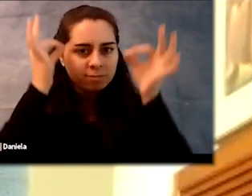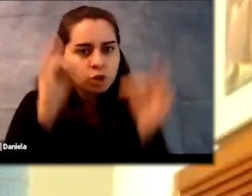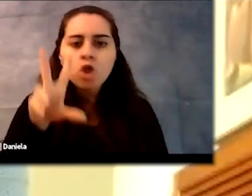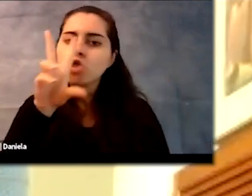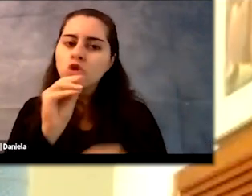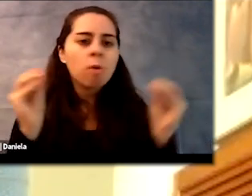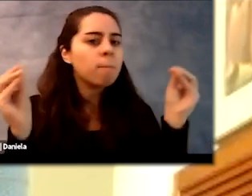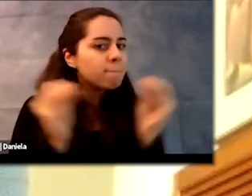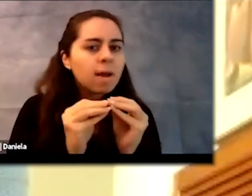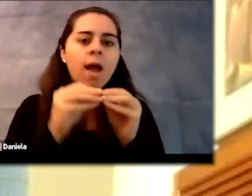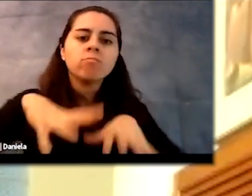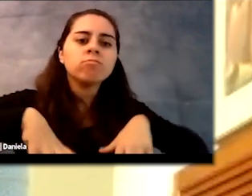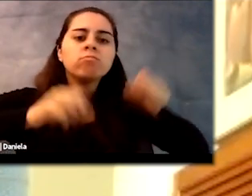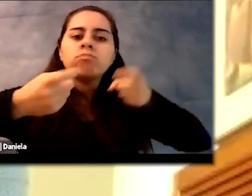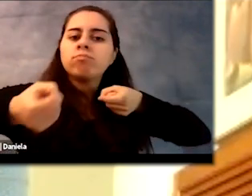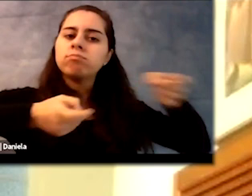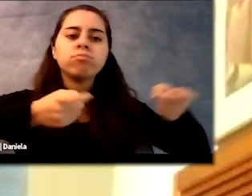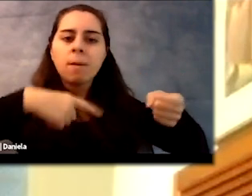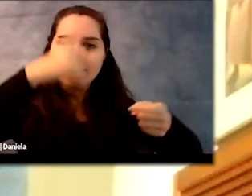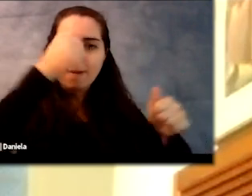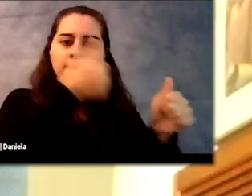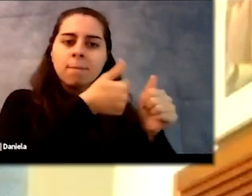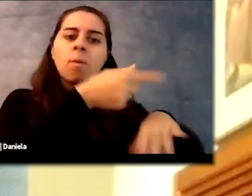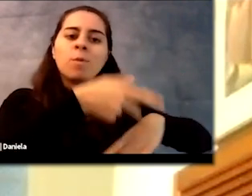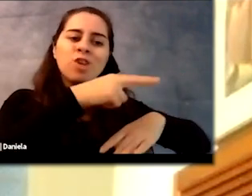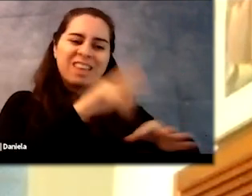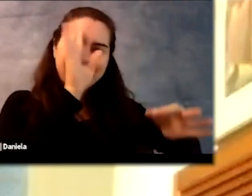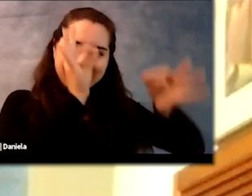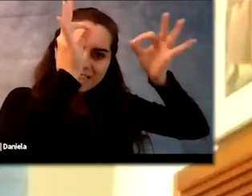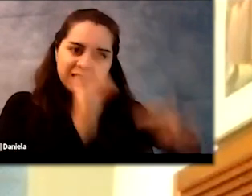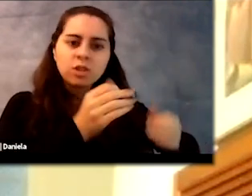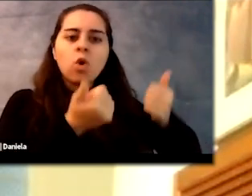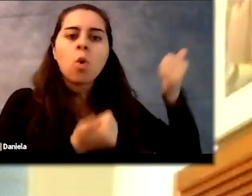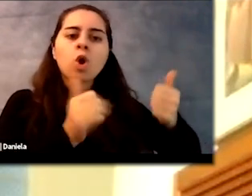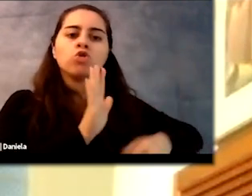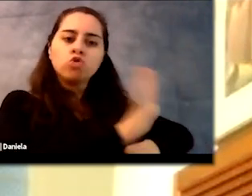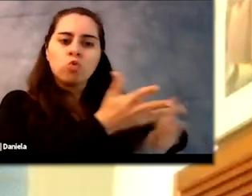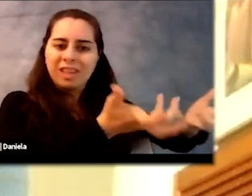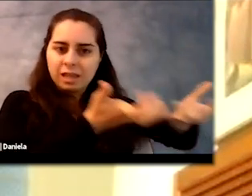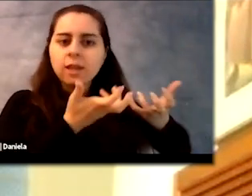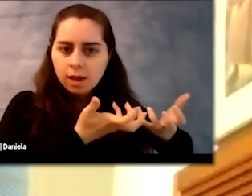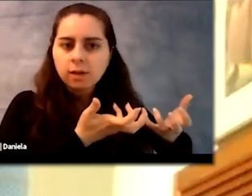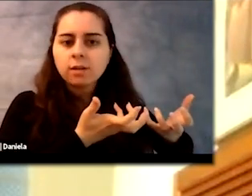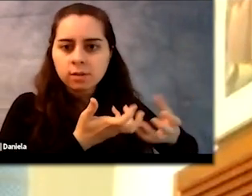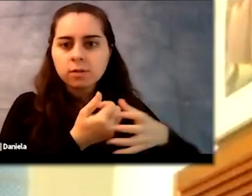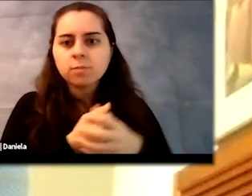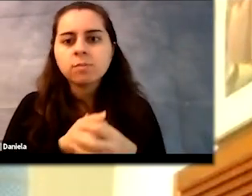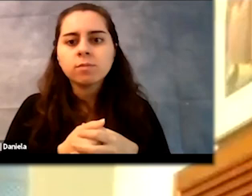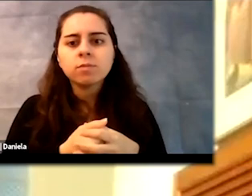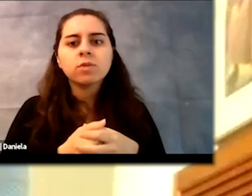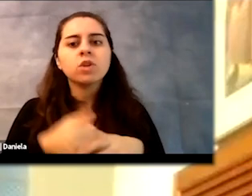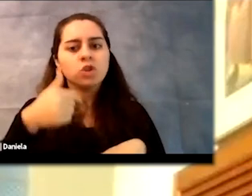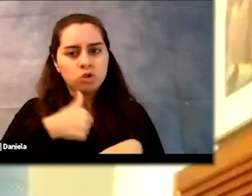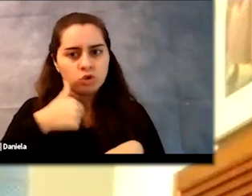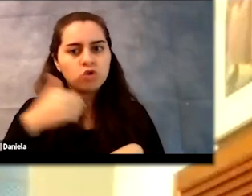self-determination of the people of Puerto Rico. That is the challenge we continue to face. I have no doubt that we will